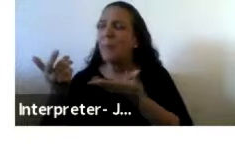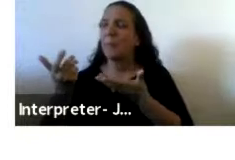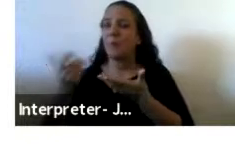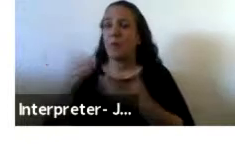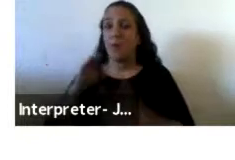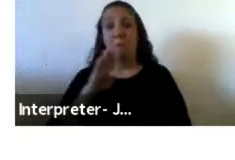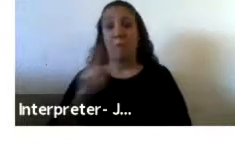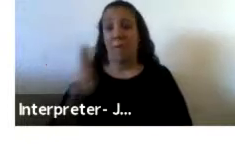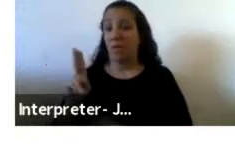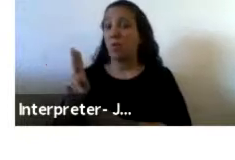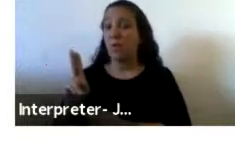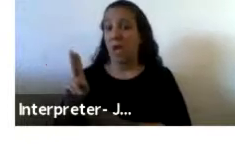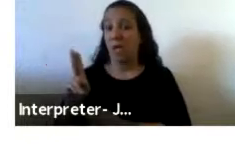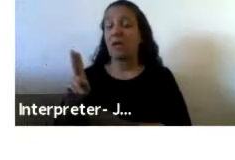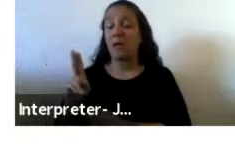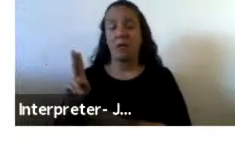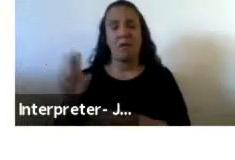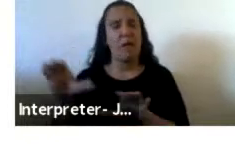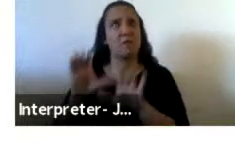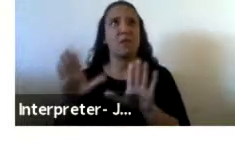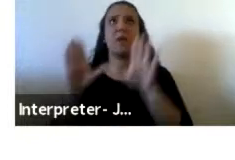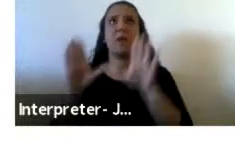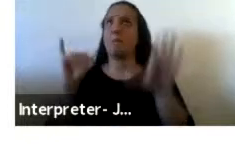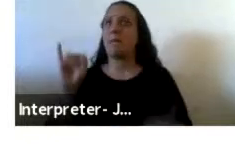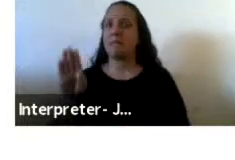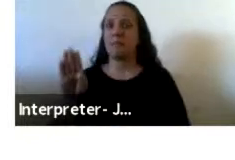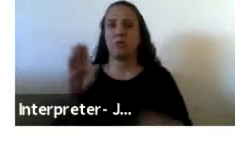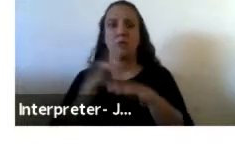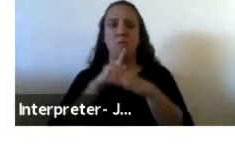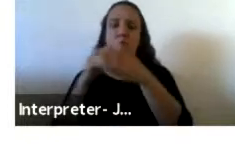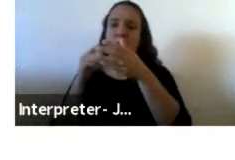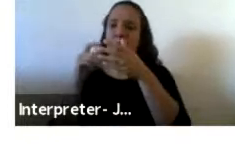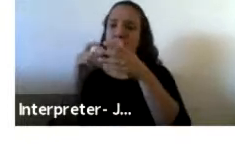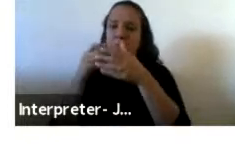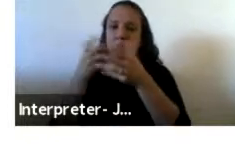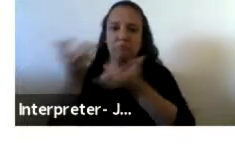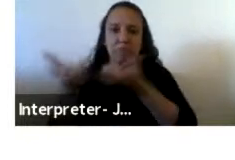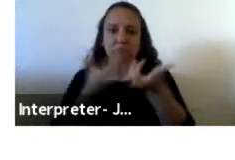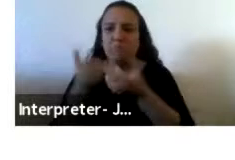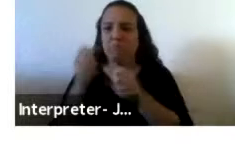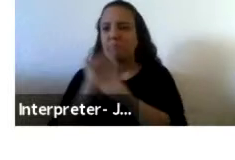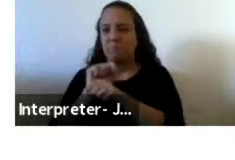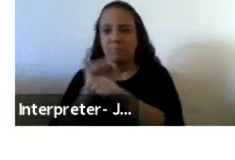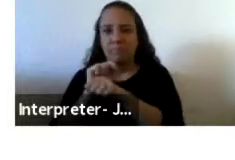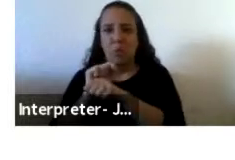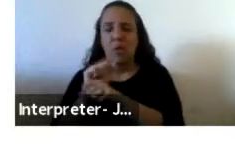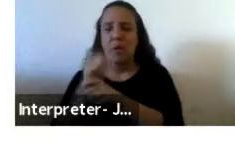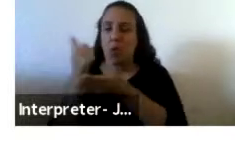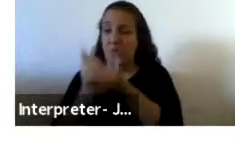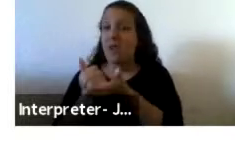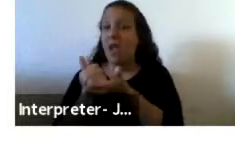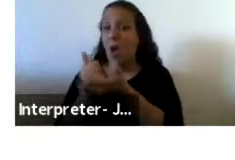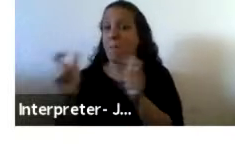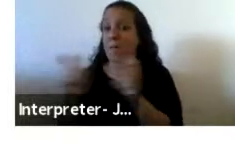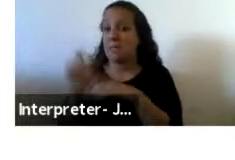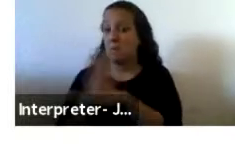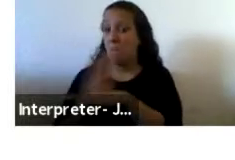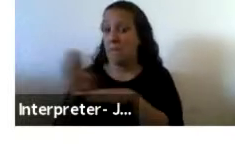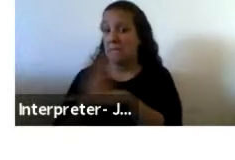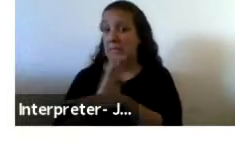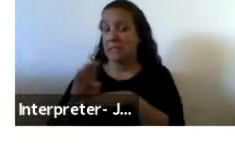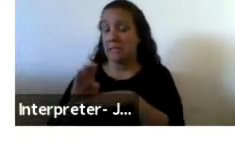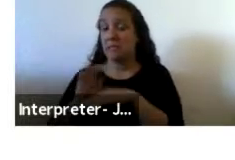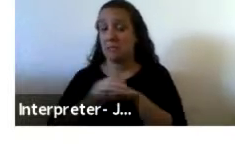United has done a phenomenal job in helping and working with, you know, the small businesses. One thing I will tell you, and not because they are